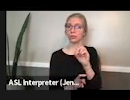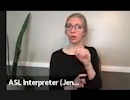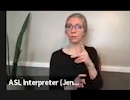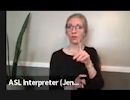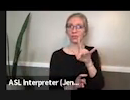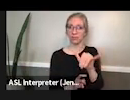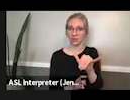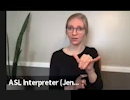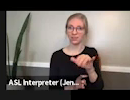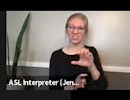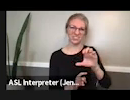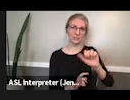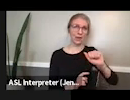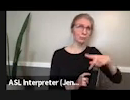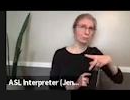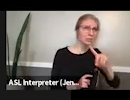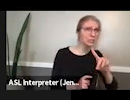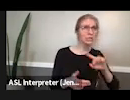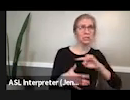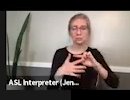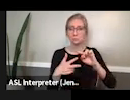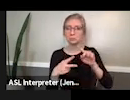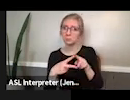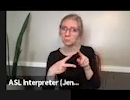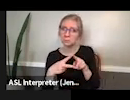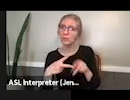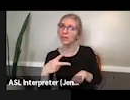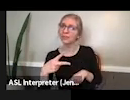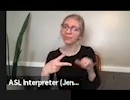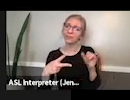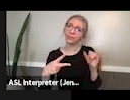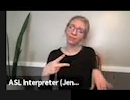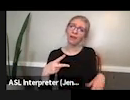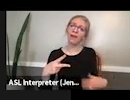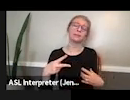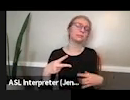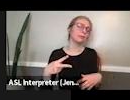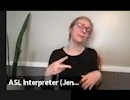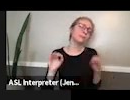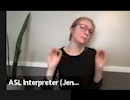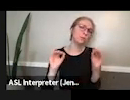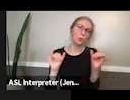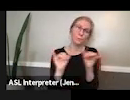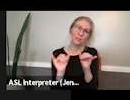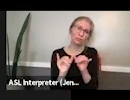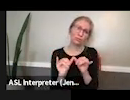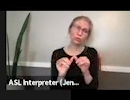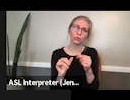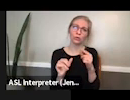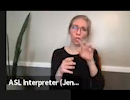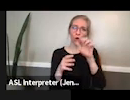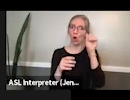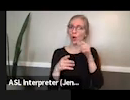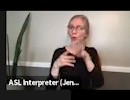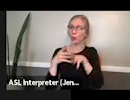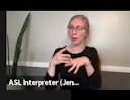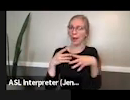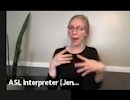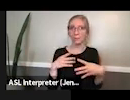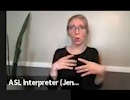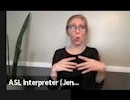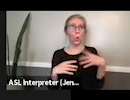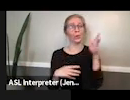mouthful, CAPD. Those will, again, there's not a measure on an audiogram that the hearing is deficient